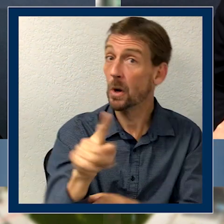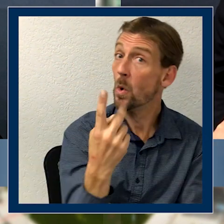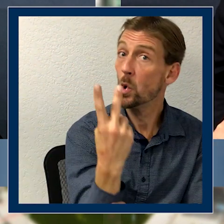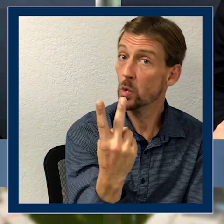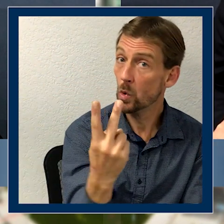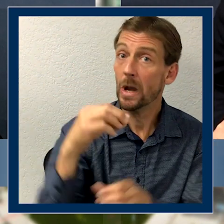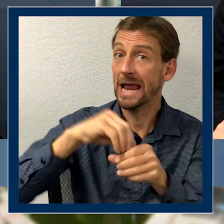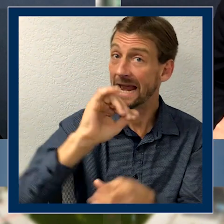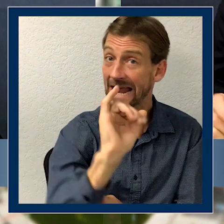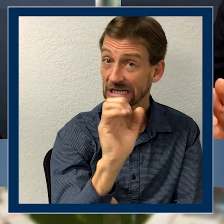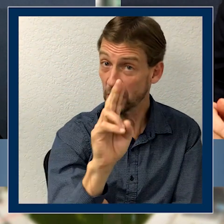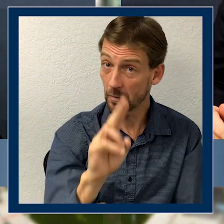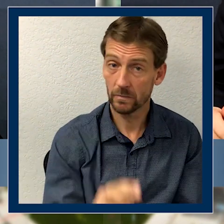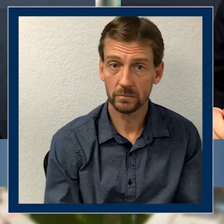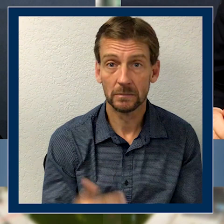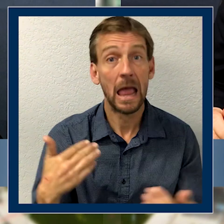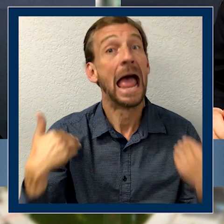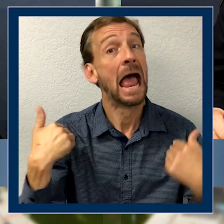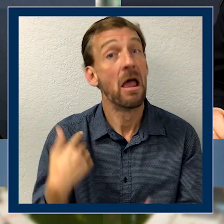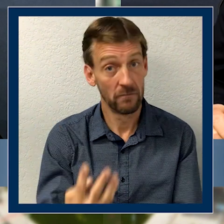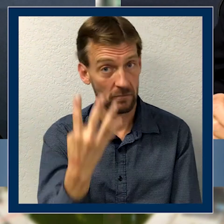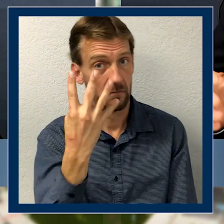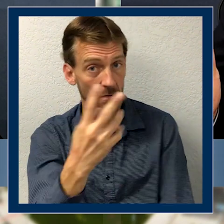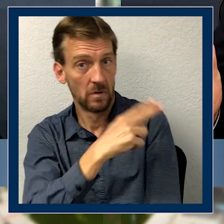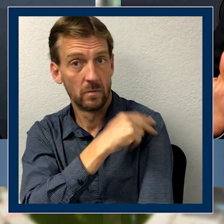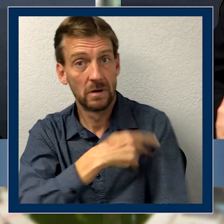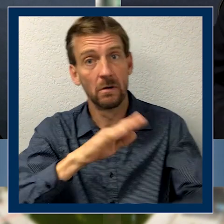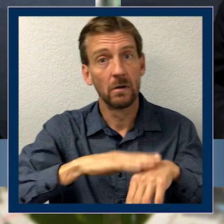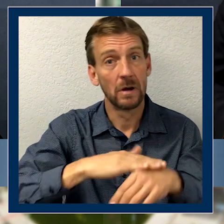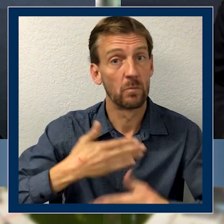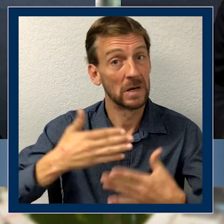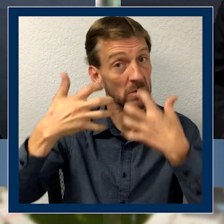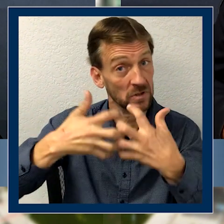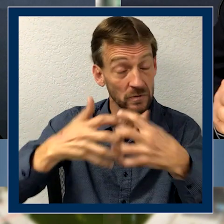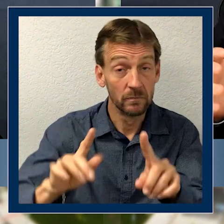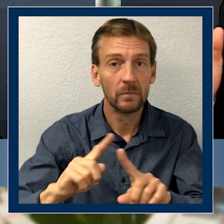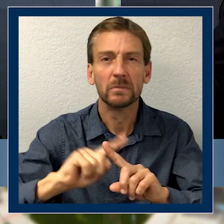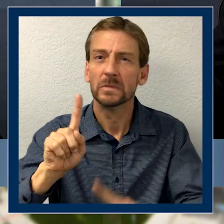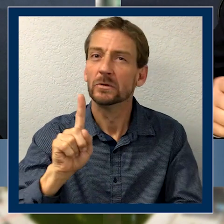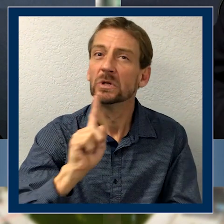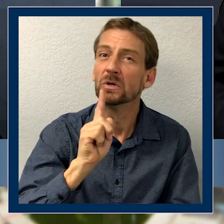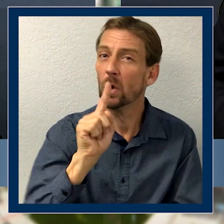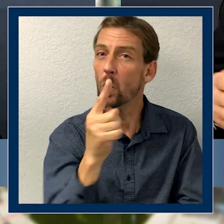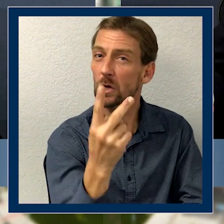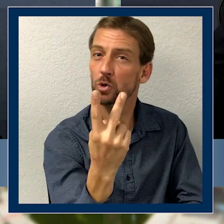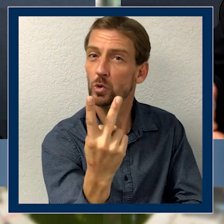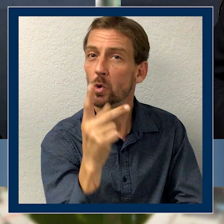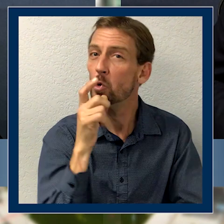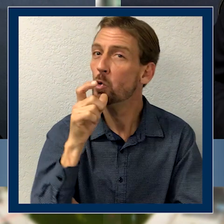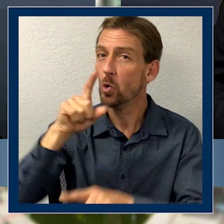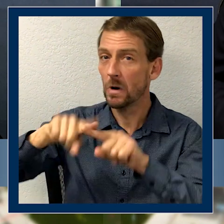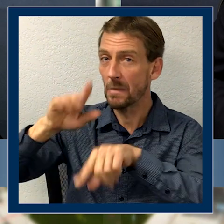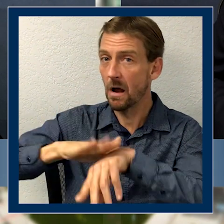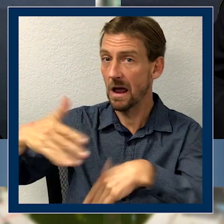are in the ICU. We do have 4 COVID patients that are on ventilators, but only 2 of those